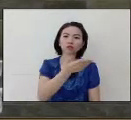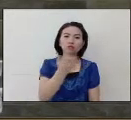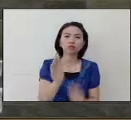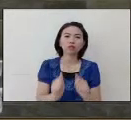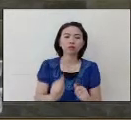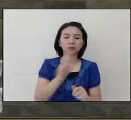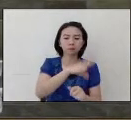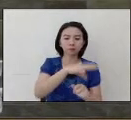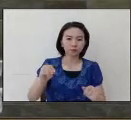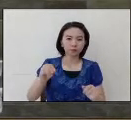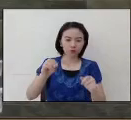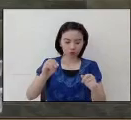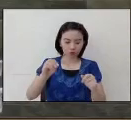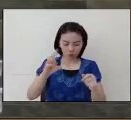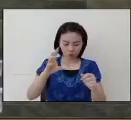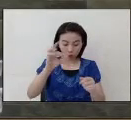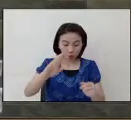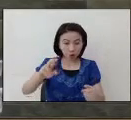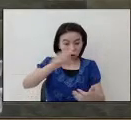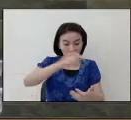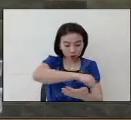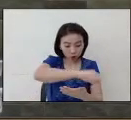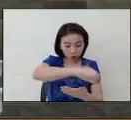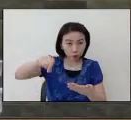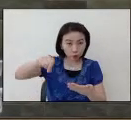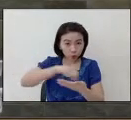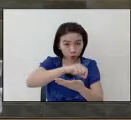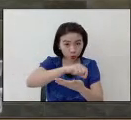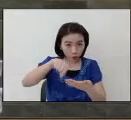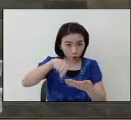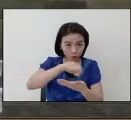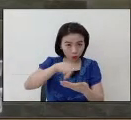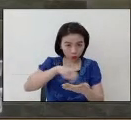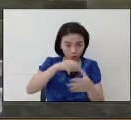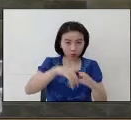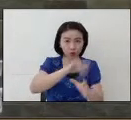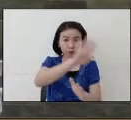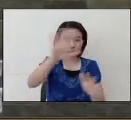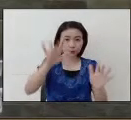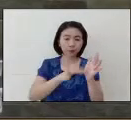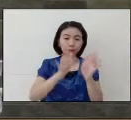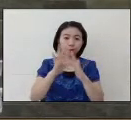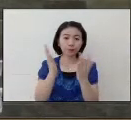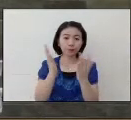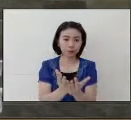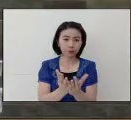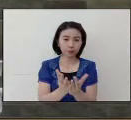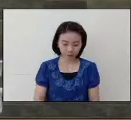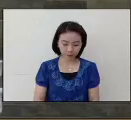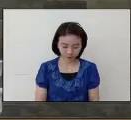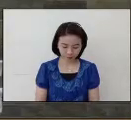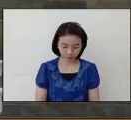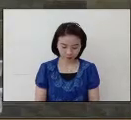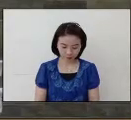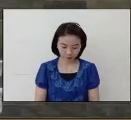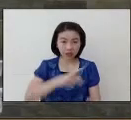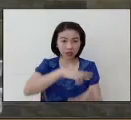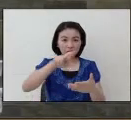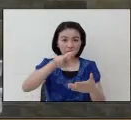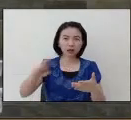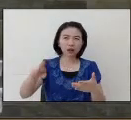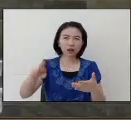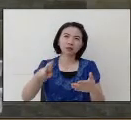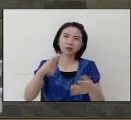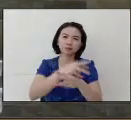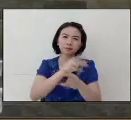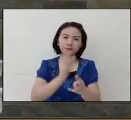a marker, kung may mga marker kayo sa inyong sa inyo, ang tahanan or saan man kayo naroon ngayon, markahan niyo